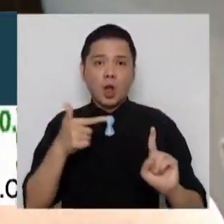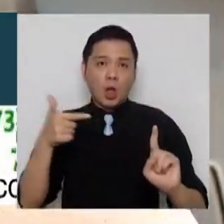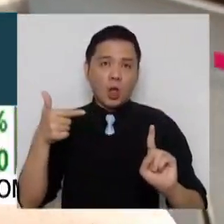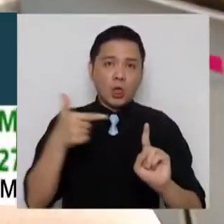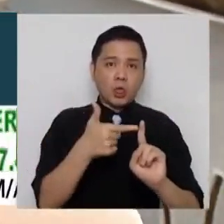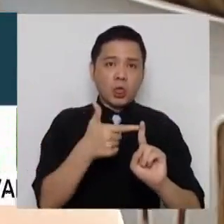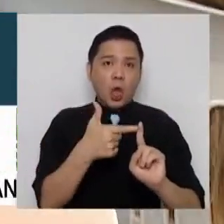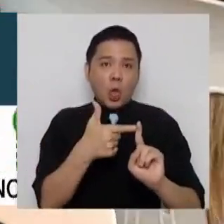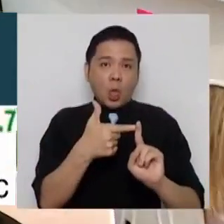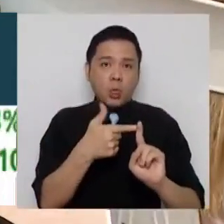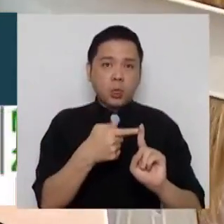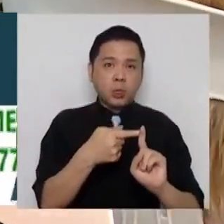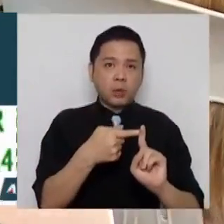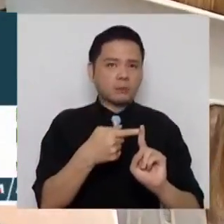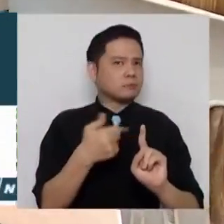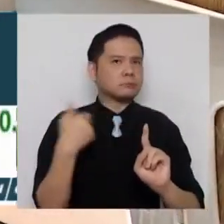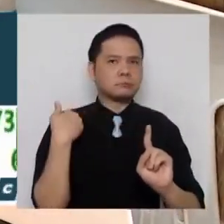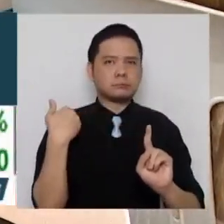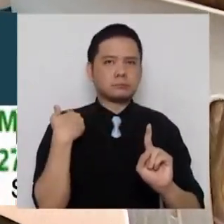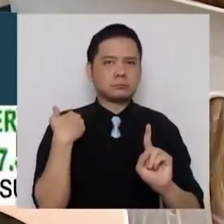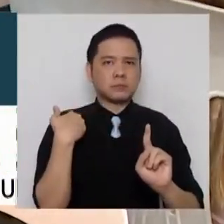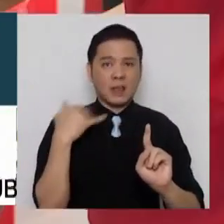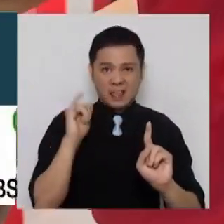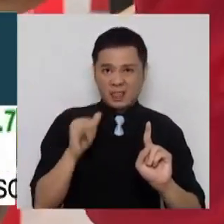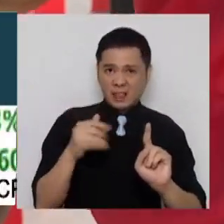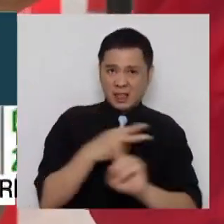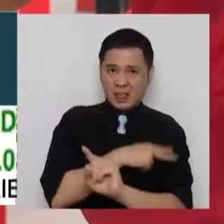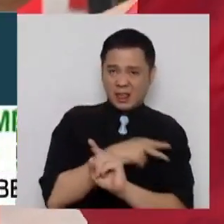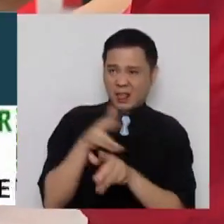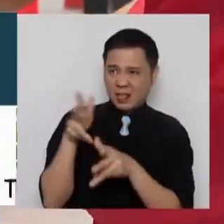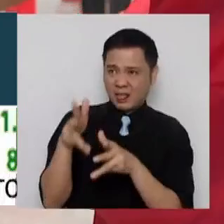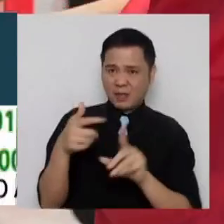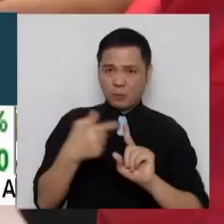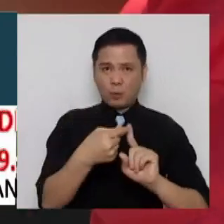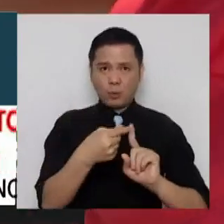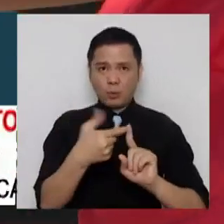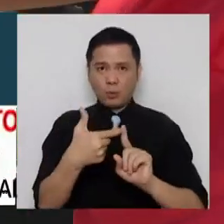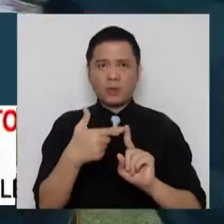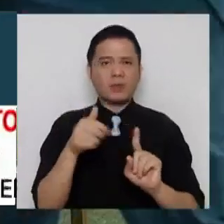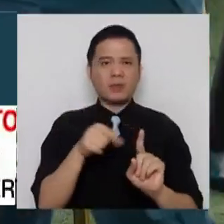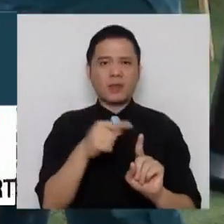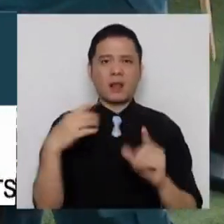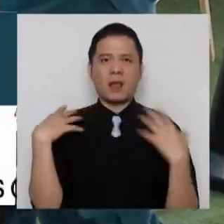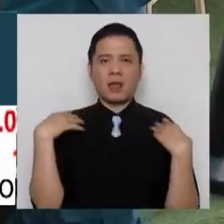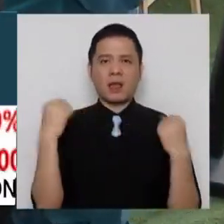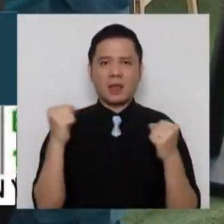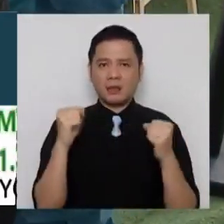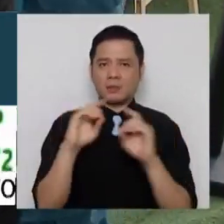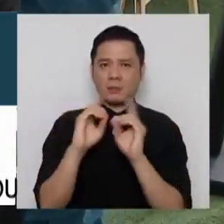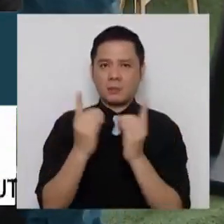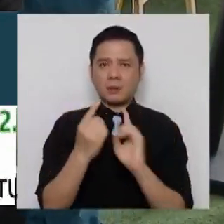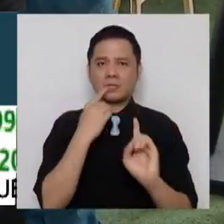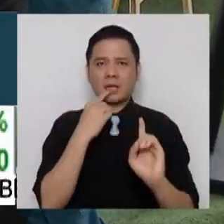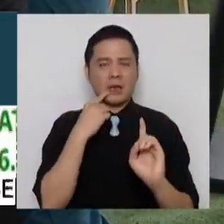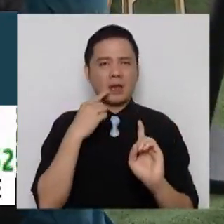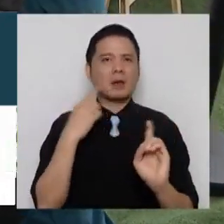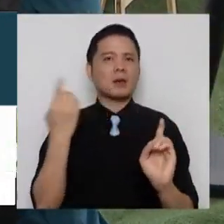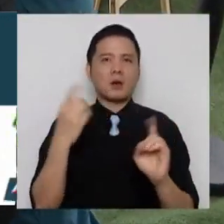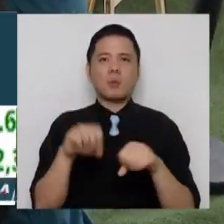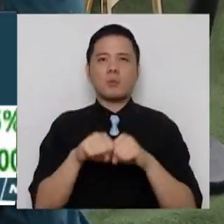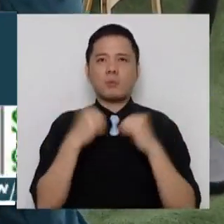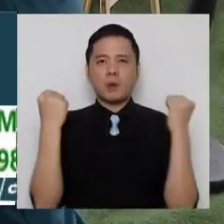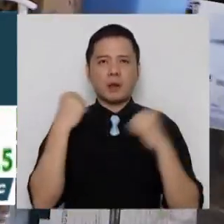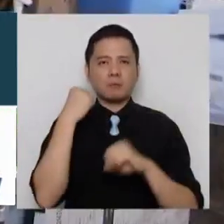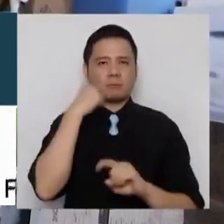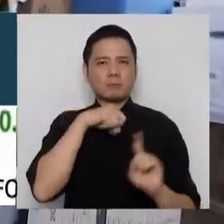inject the full contents of the syringe. The health department says that was a clear breach of protocols. The individual